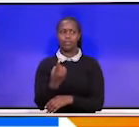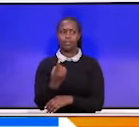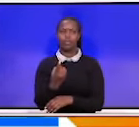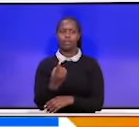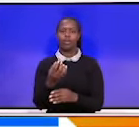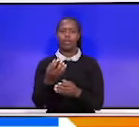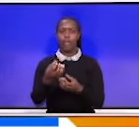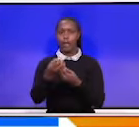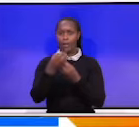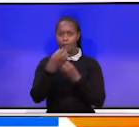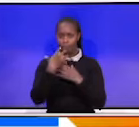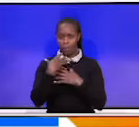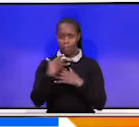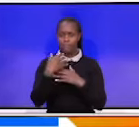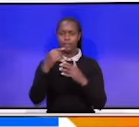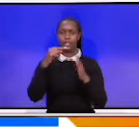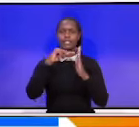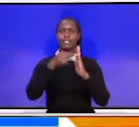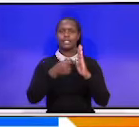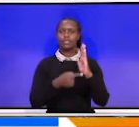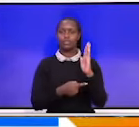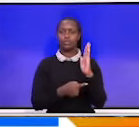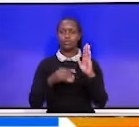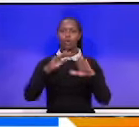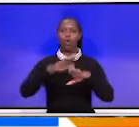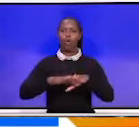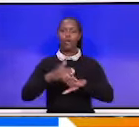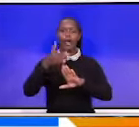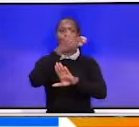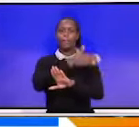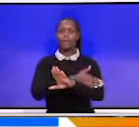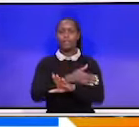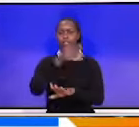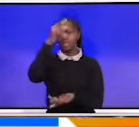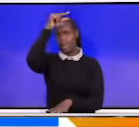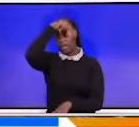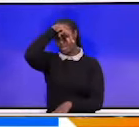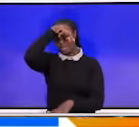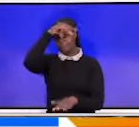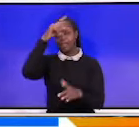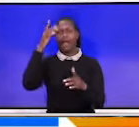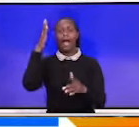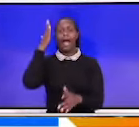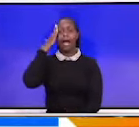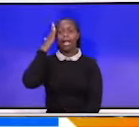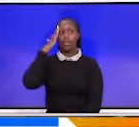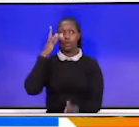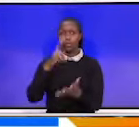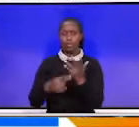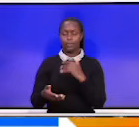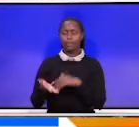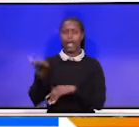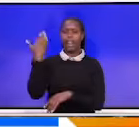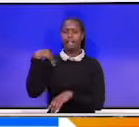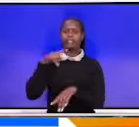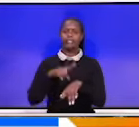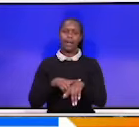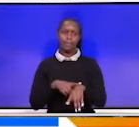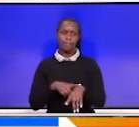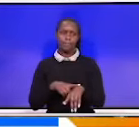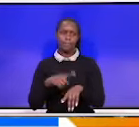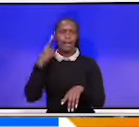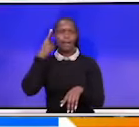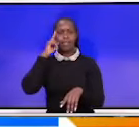details on our previous graduates. And I realized that last time, I think 2 years